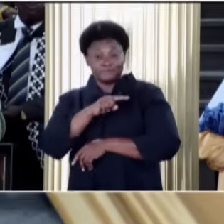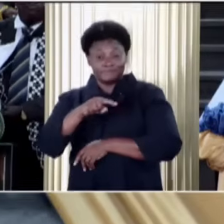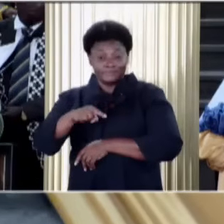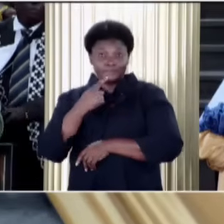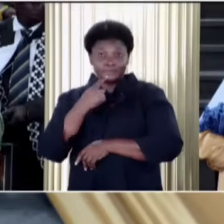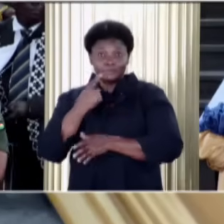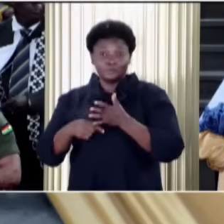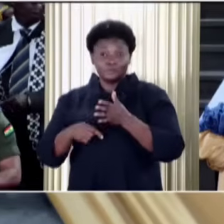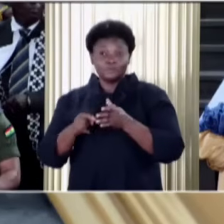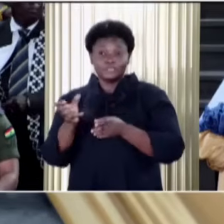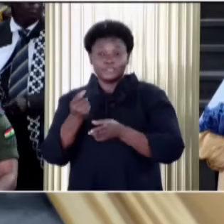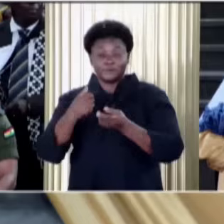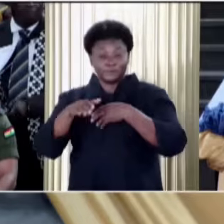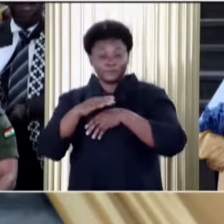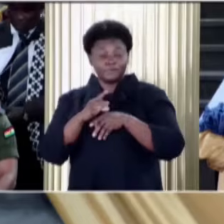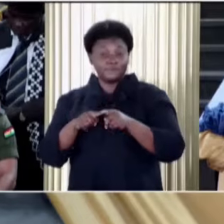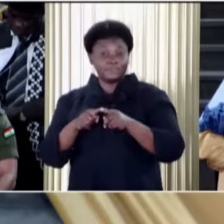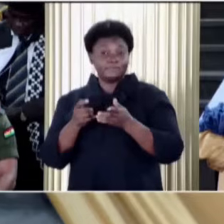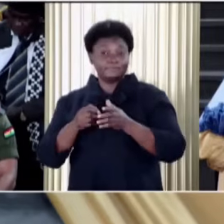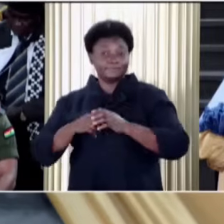take over proceedings.